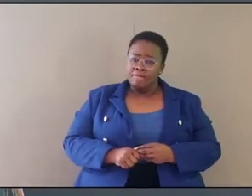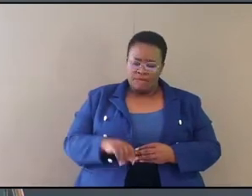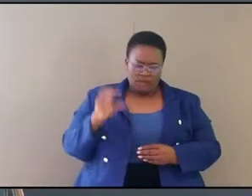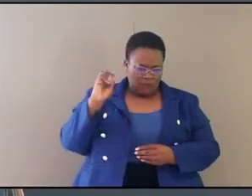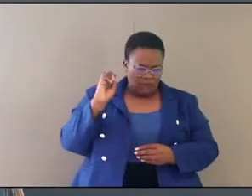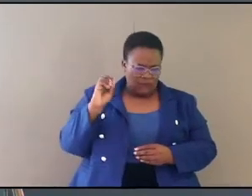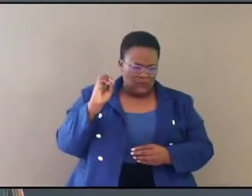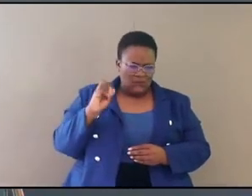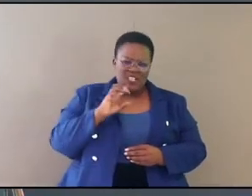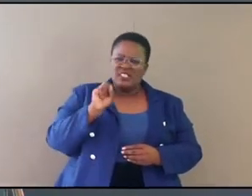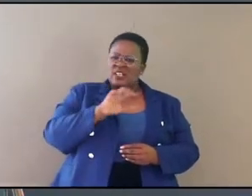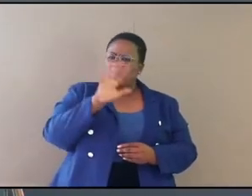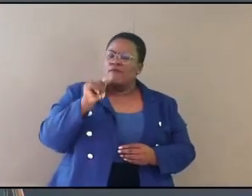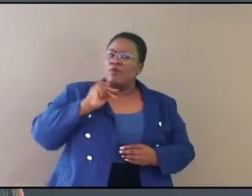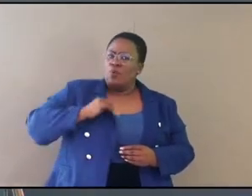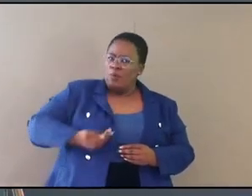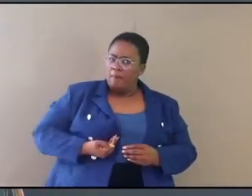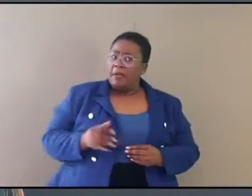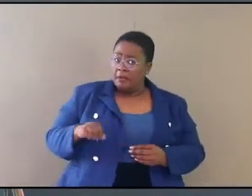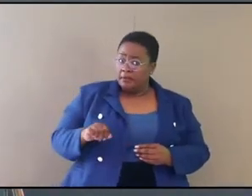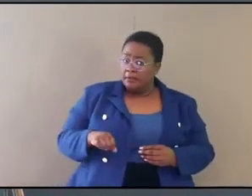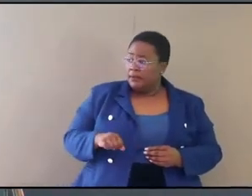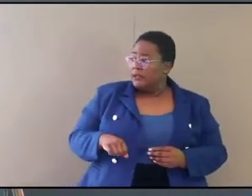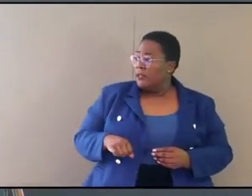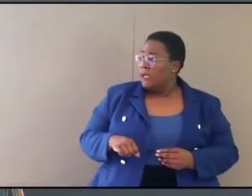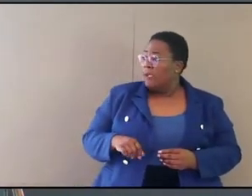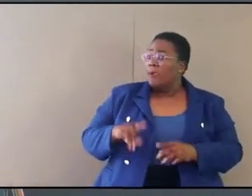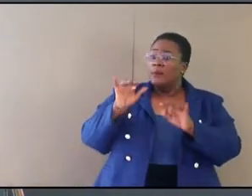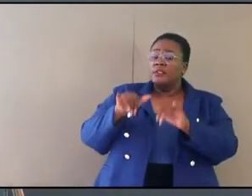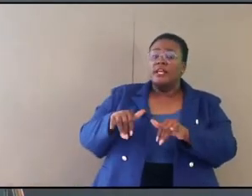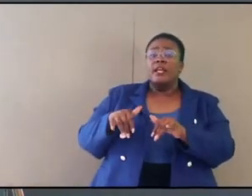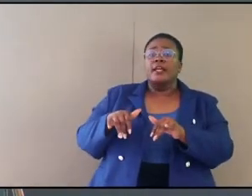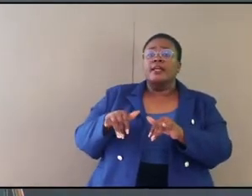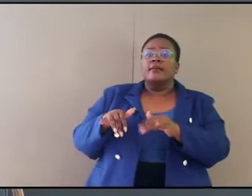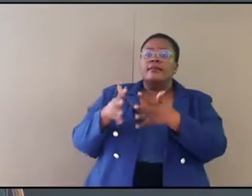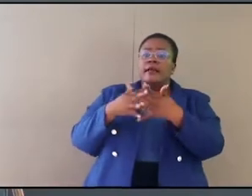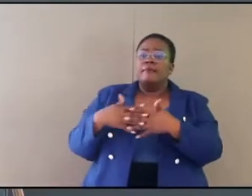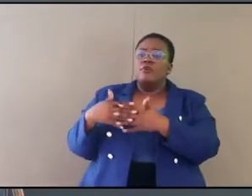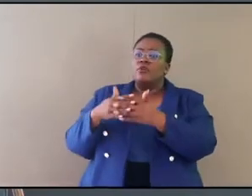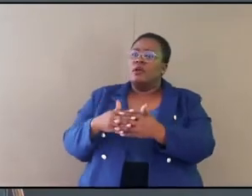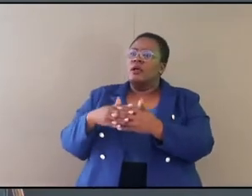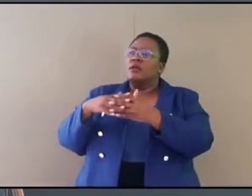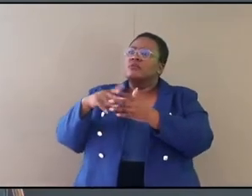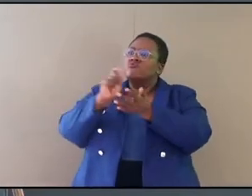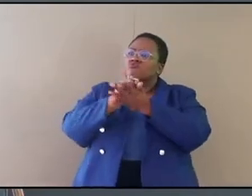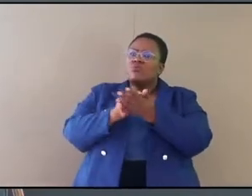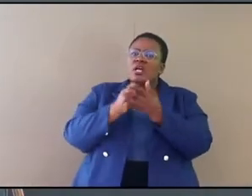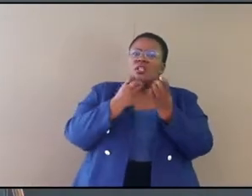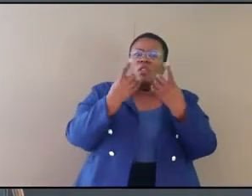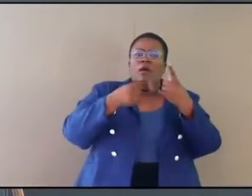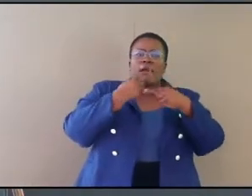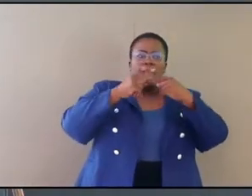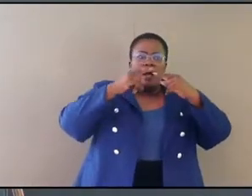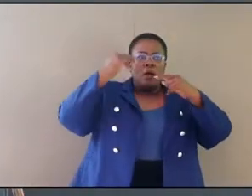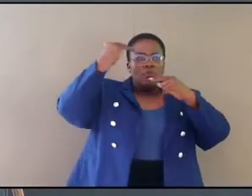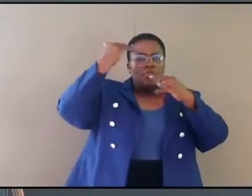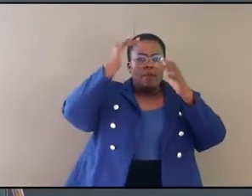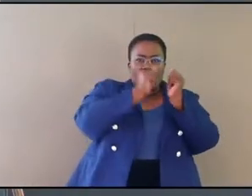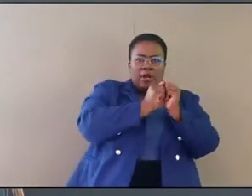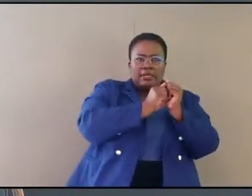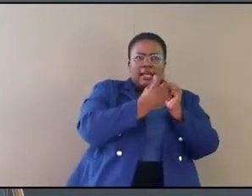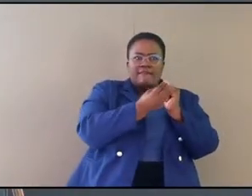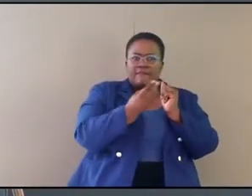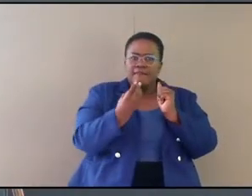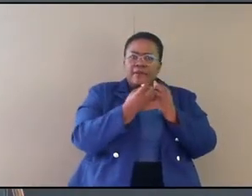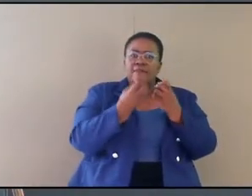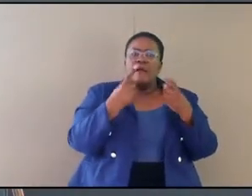There's a South African woman who lives in the U.S. now. She writes a lot about the brain. And she writes several books. I